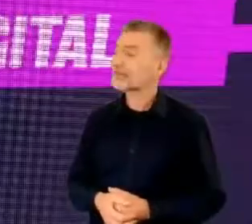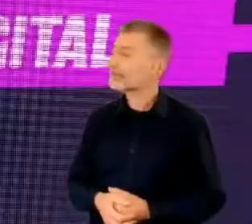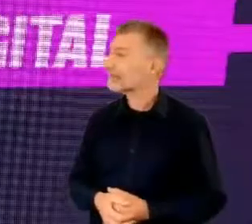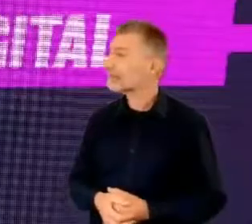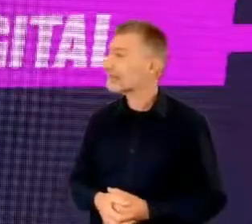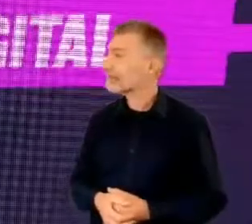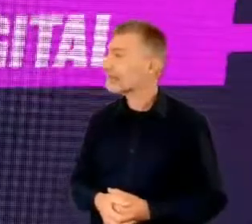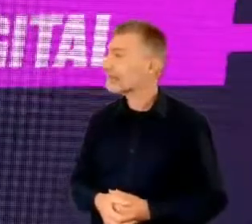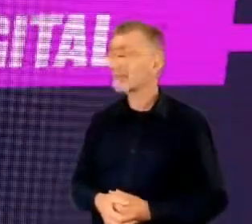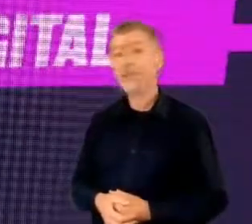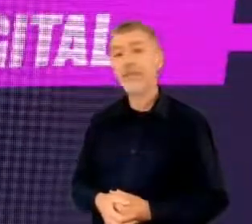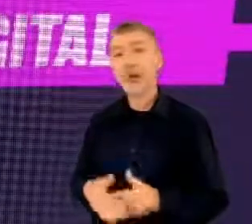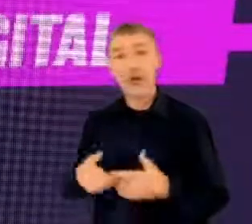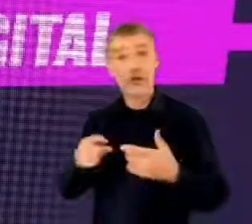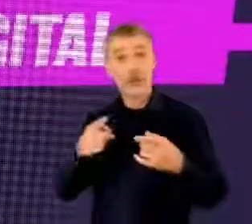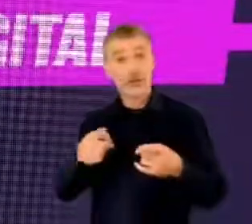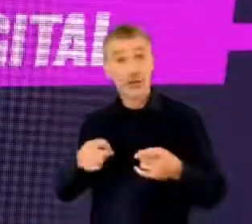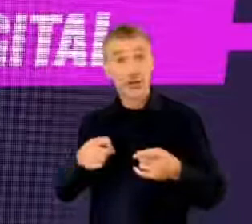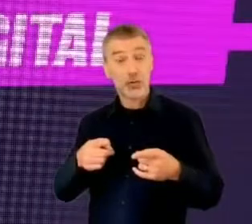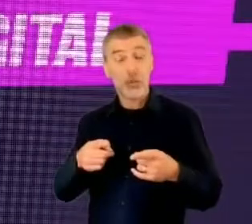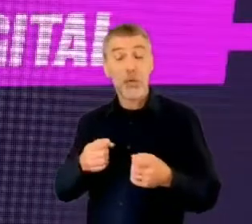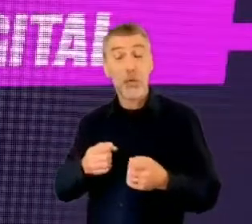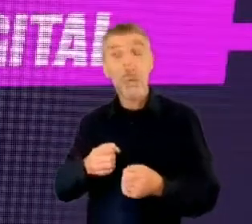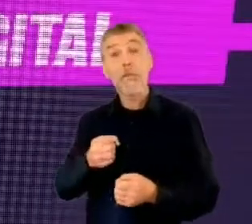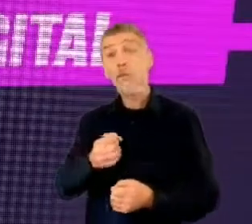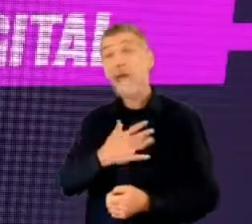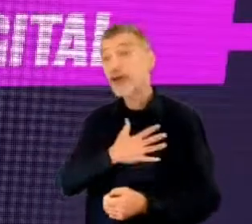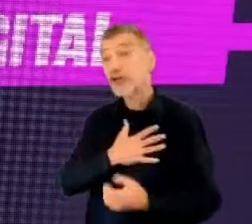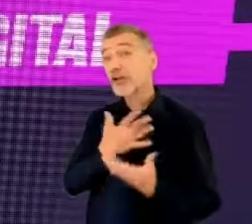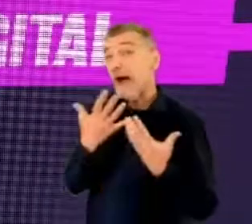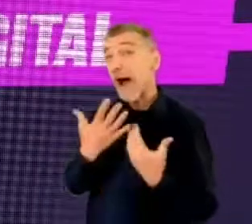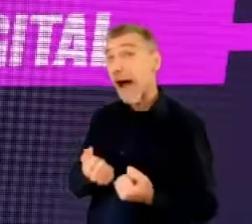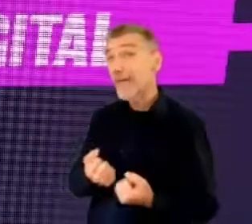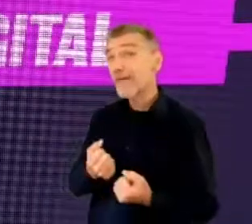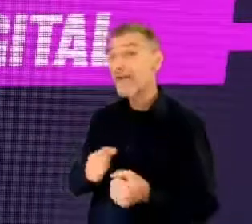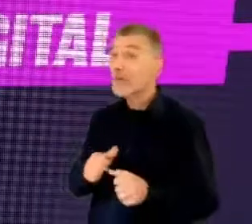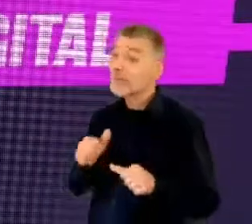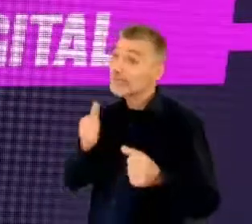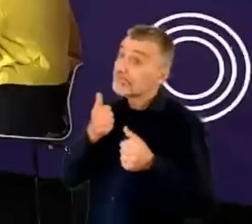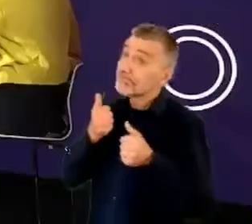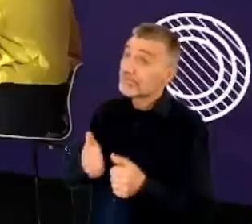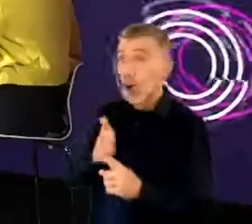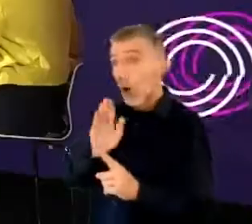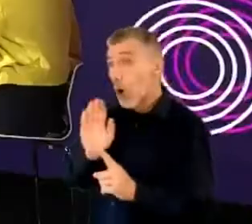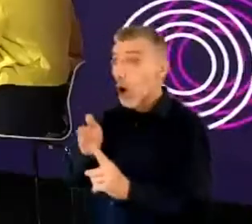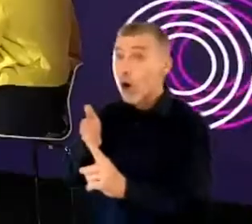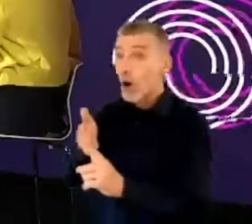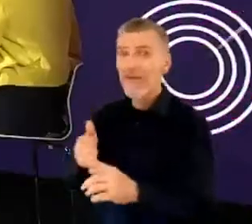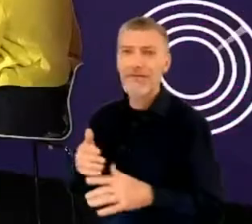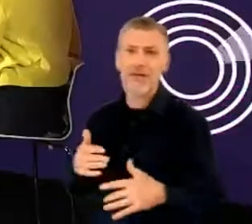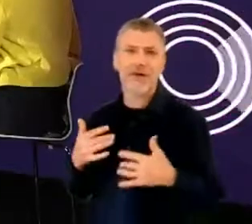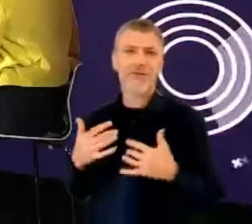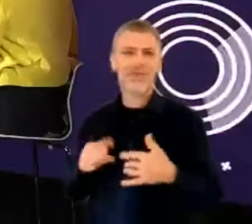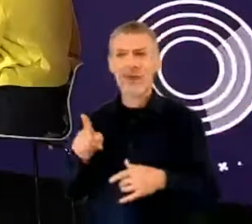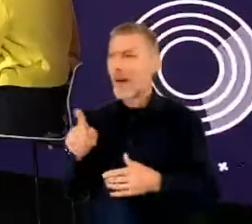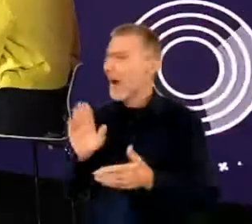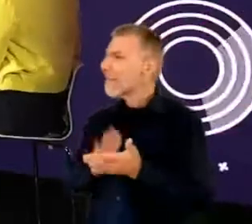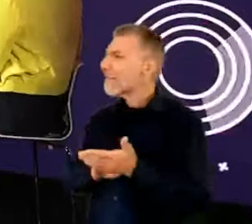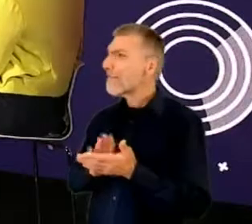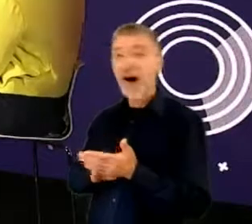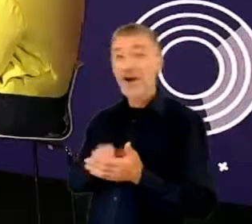So you follow your passion, it'll get you to the dream job. Michael, thank you so much for being so patient. I haven't forgotten about